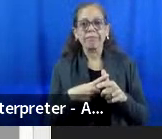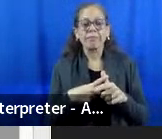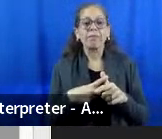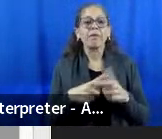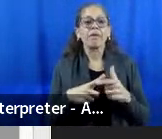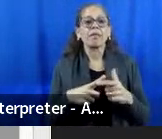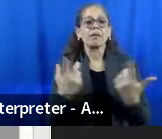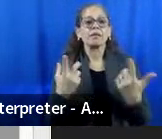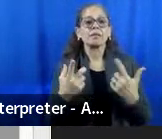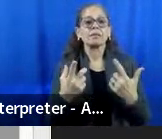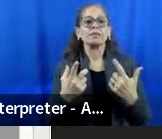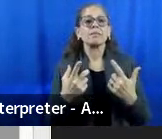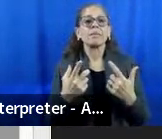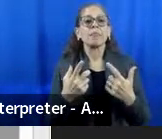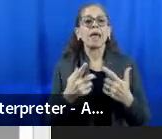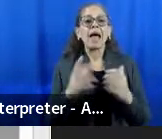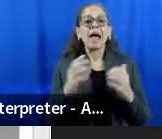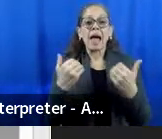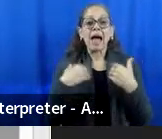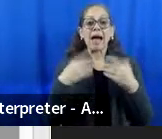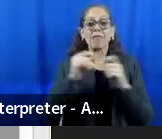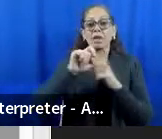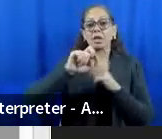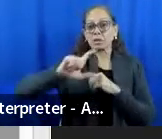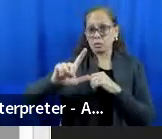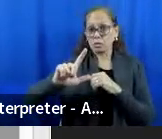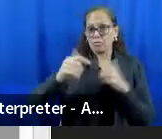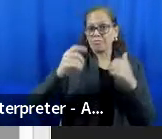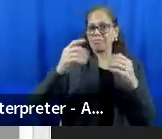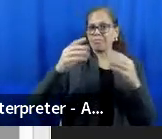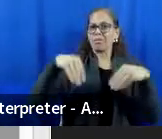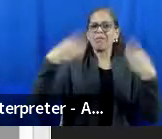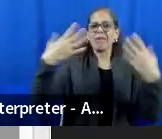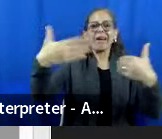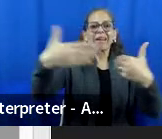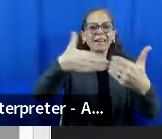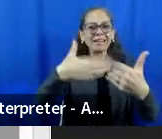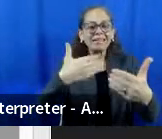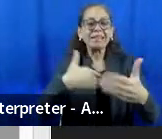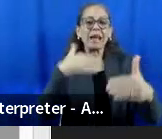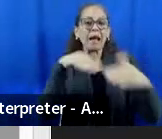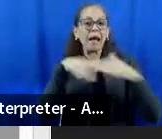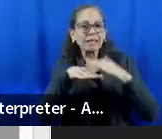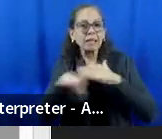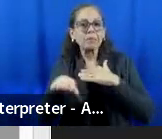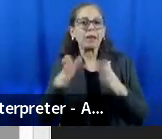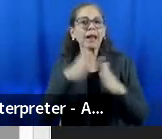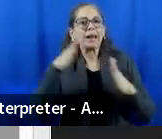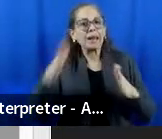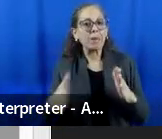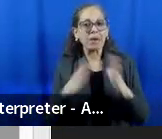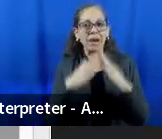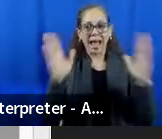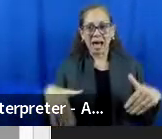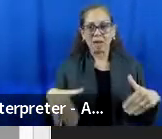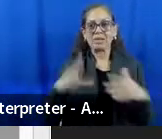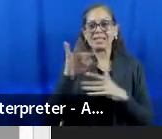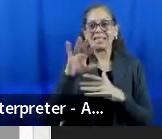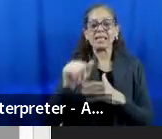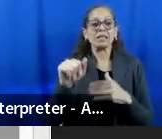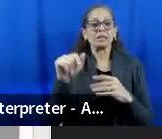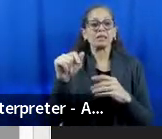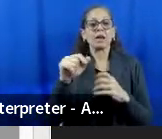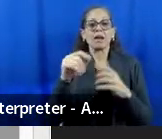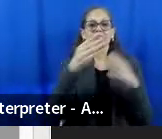practice. Having a tool that provides easily accessible neighborhood demographic and housing data broken down by